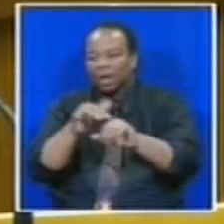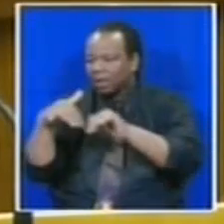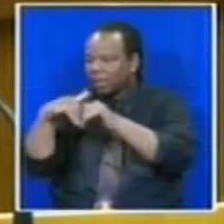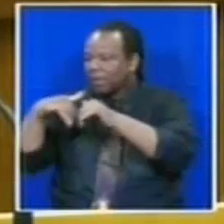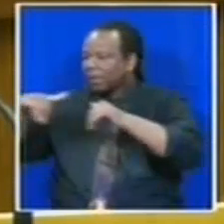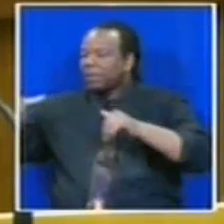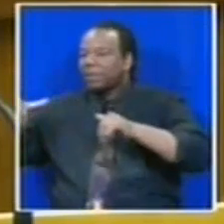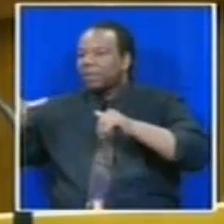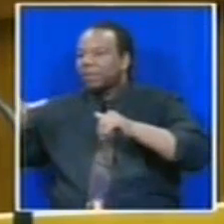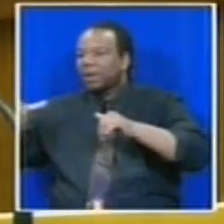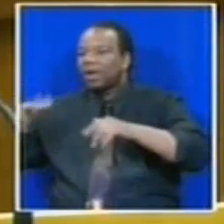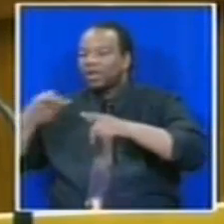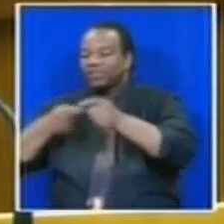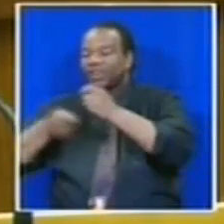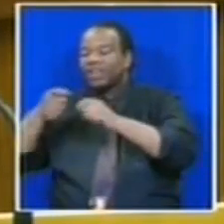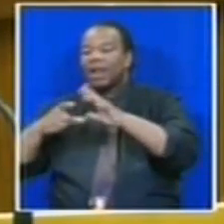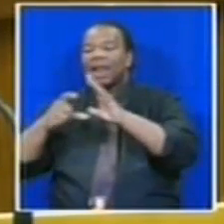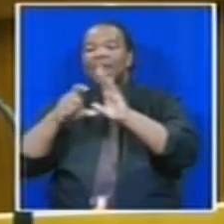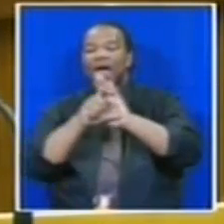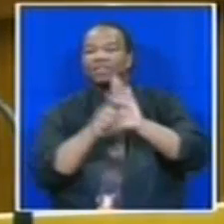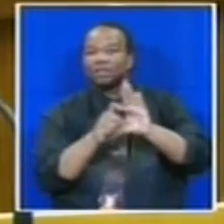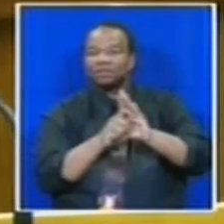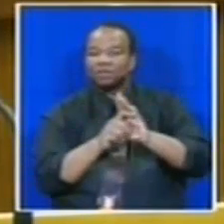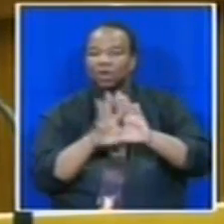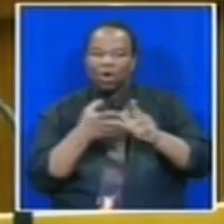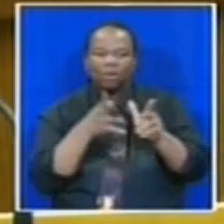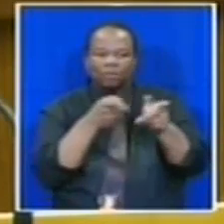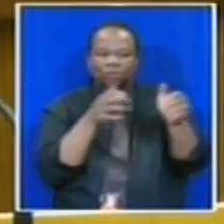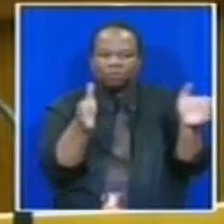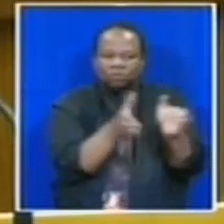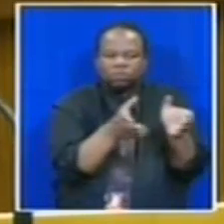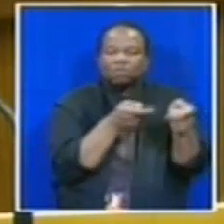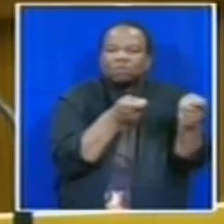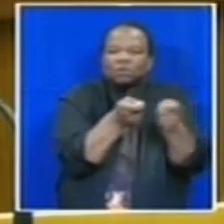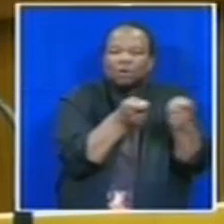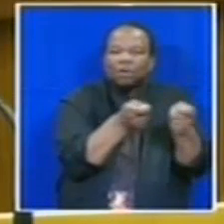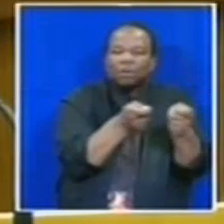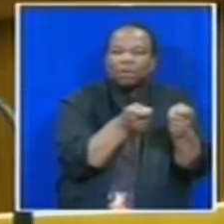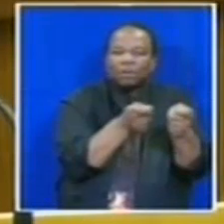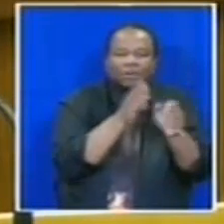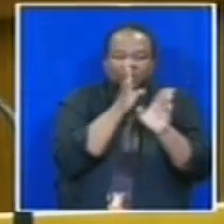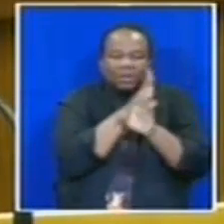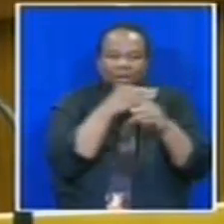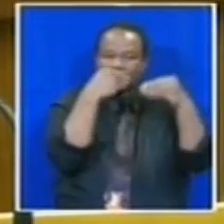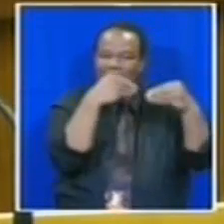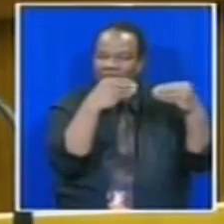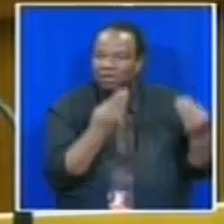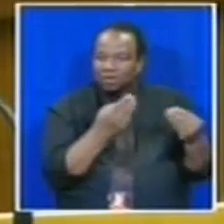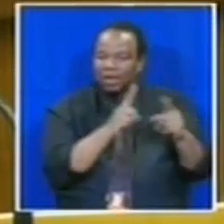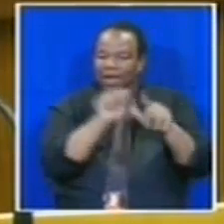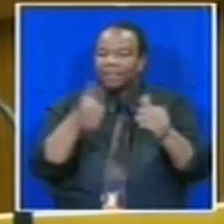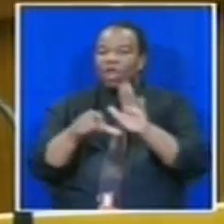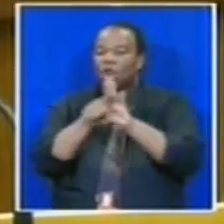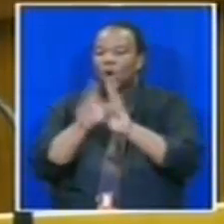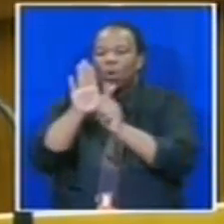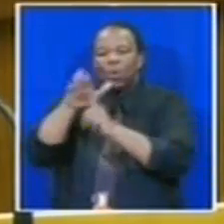trading licenses, protection rackets, monopolization of markets, secret cartels, and discriminatory laws.